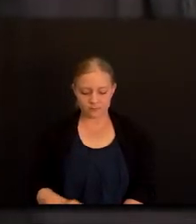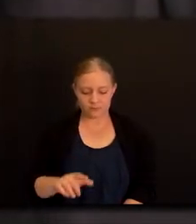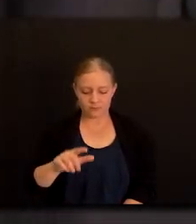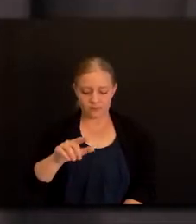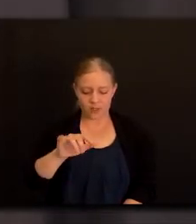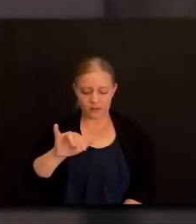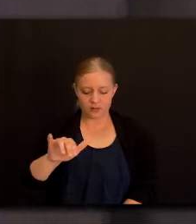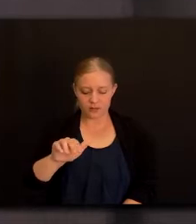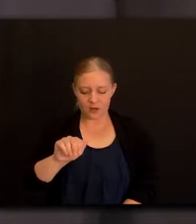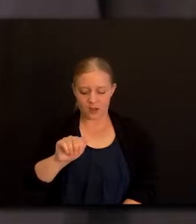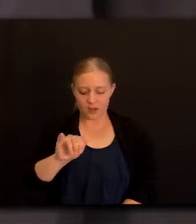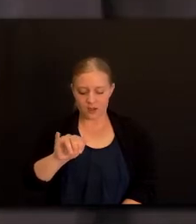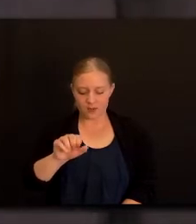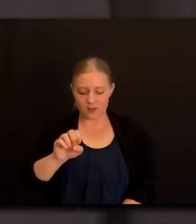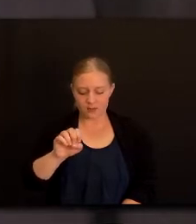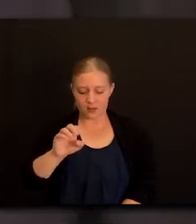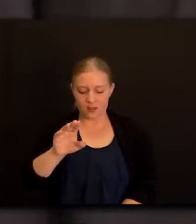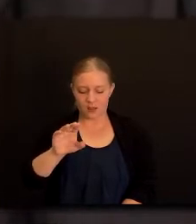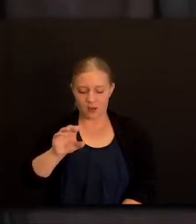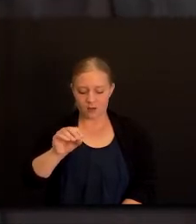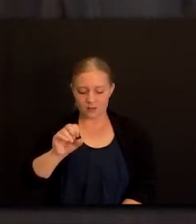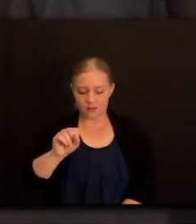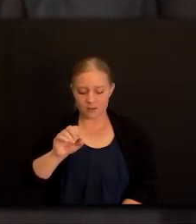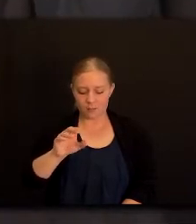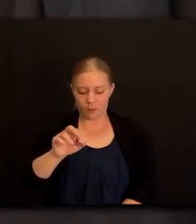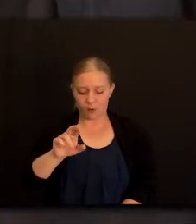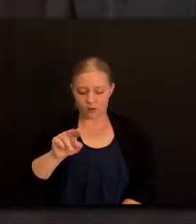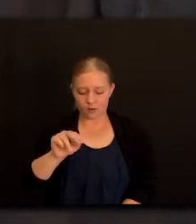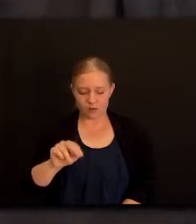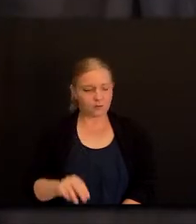Jace Braden Balino Asburn.